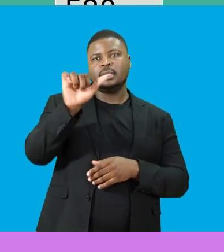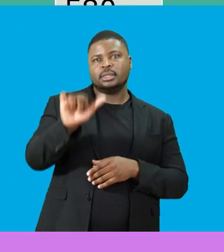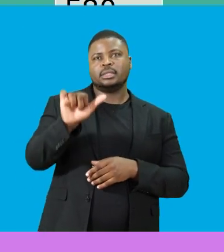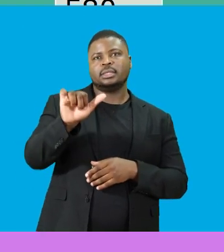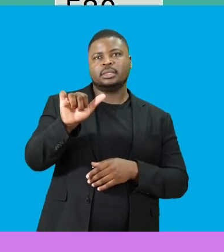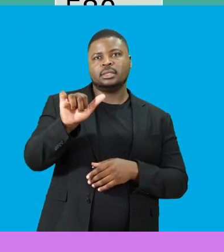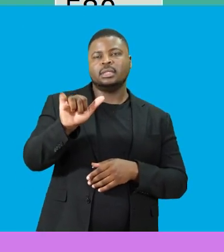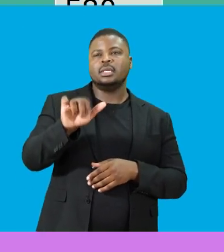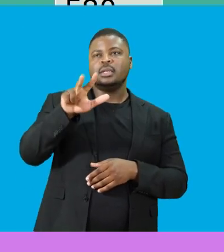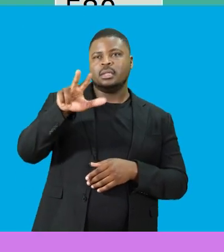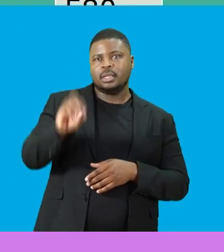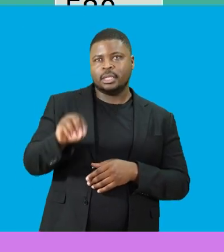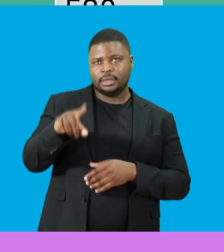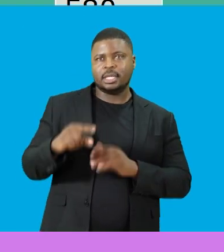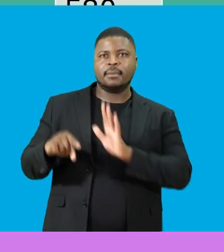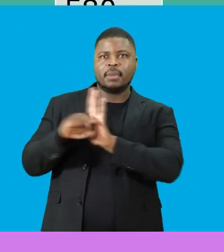1,680 minus